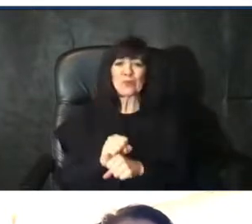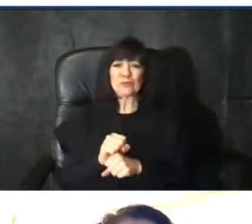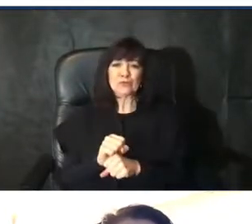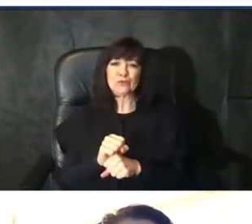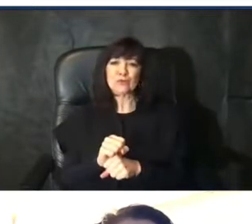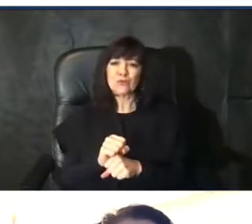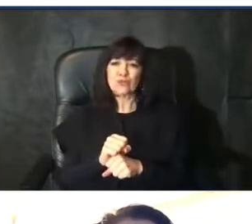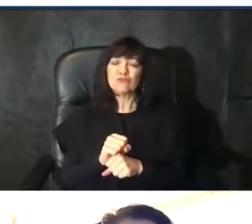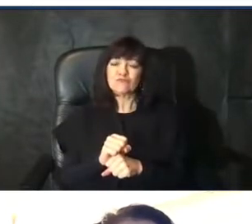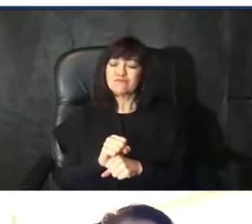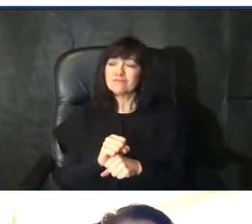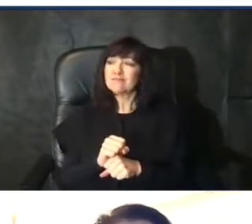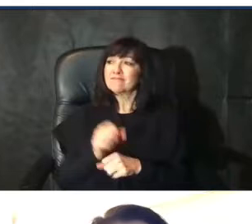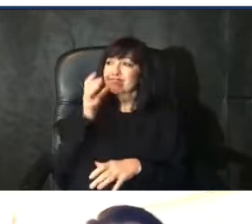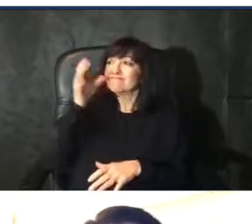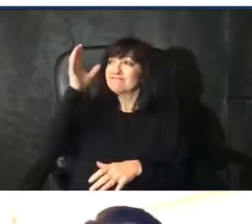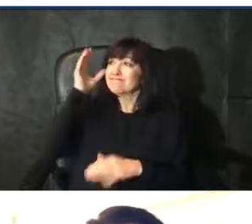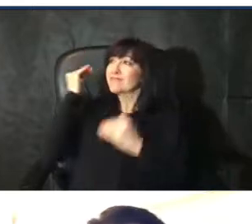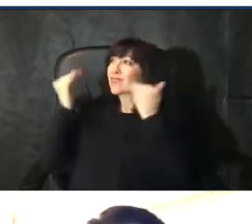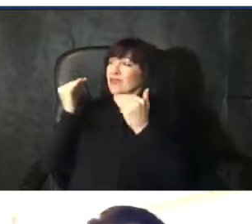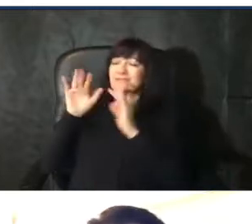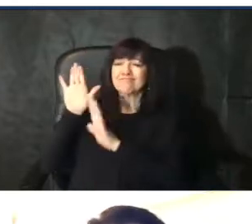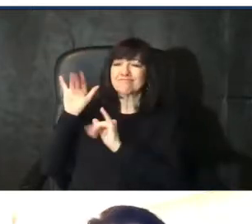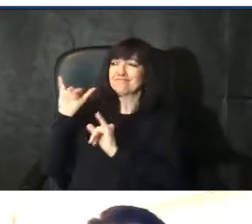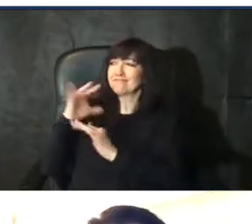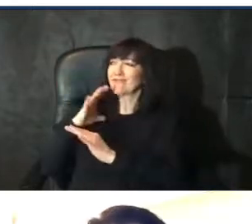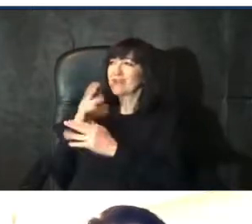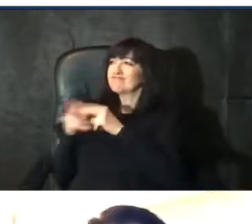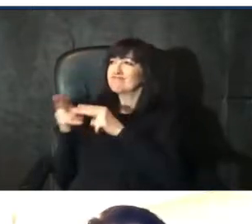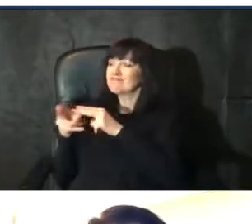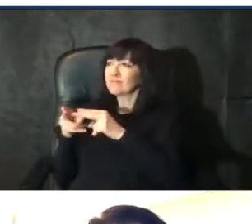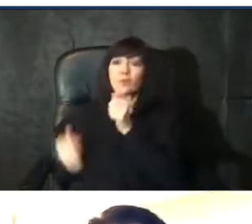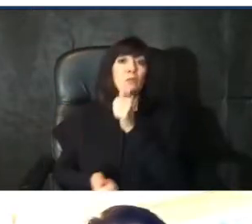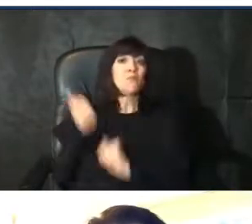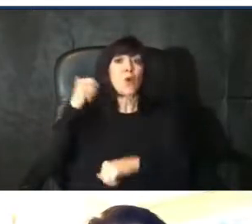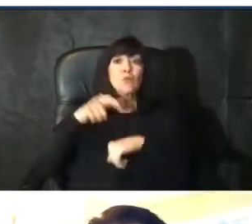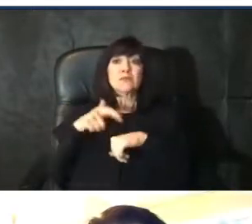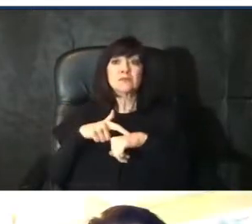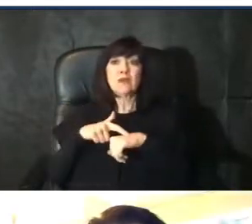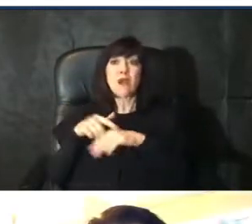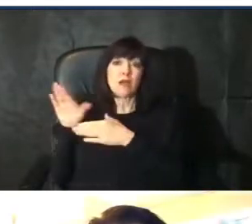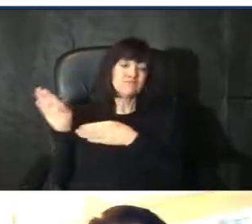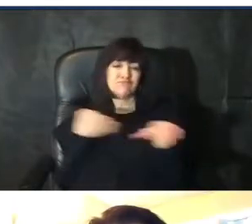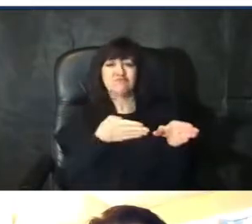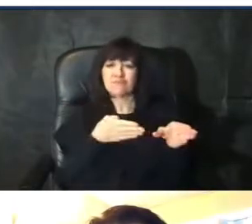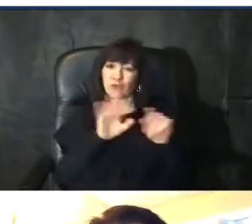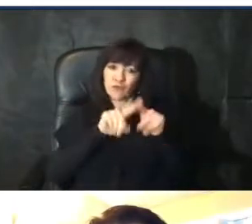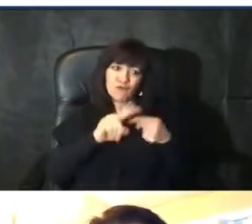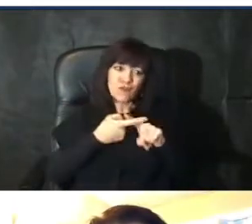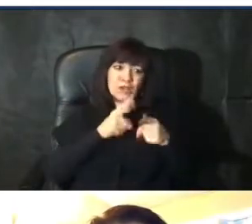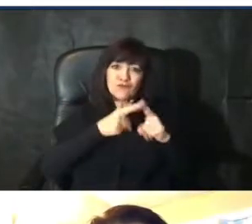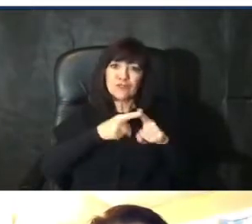these increased isolations or feelings of loneliness could really be indications that your child is